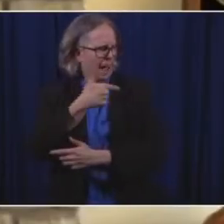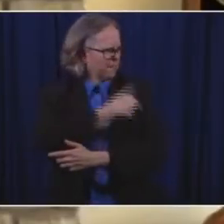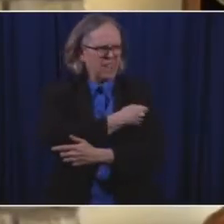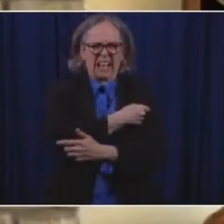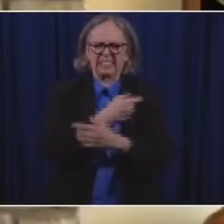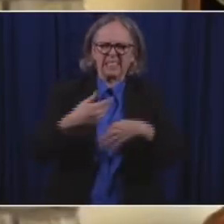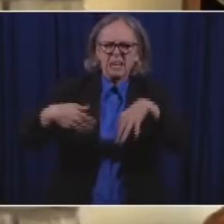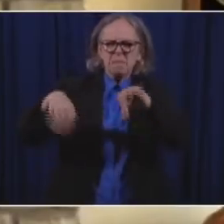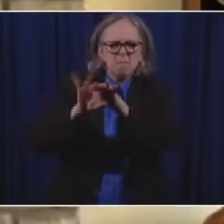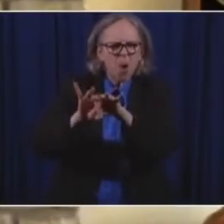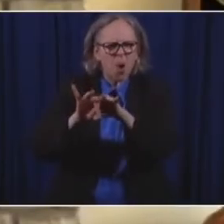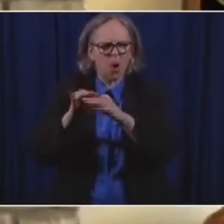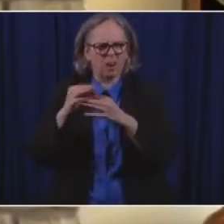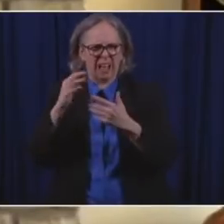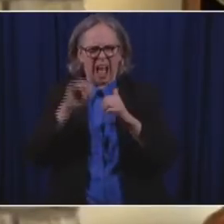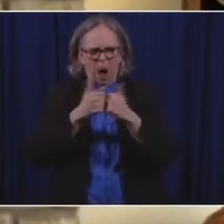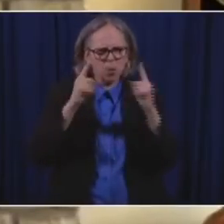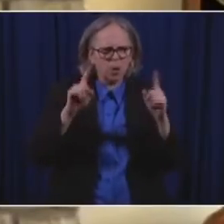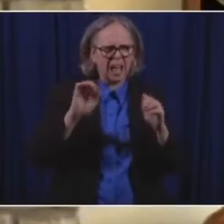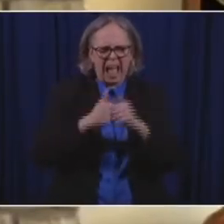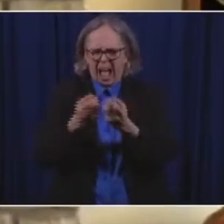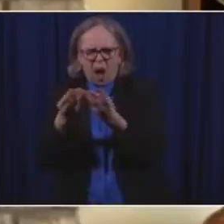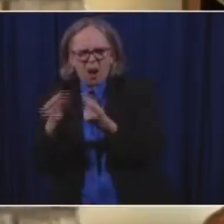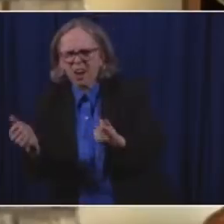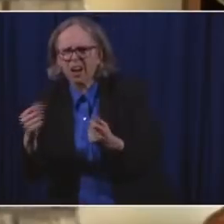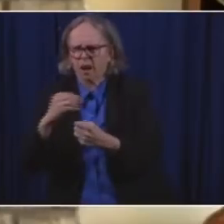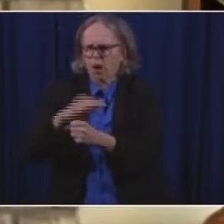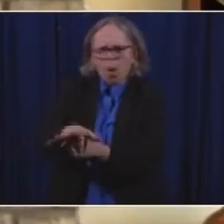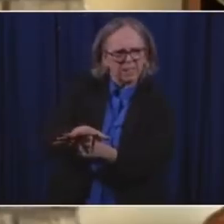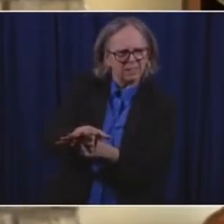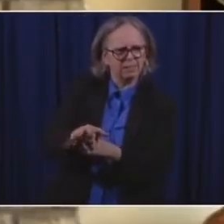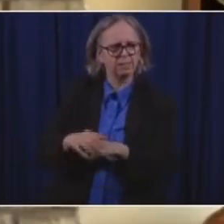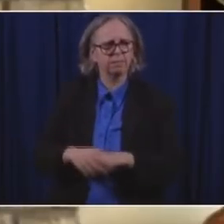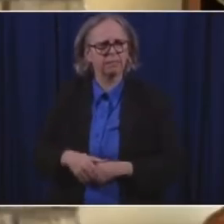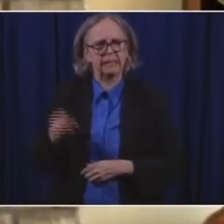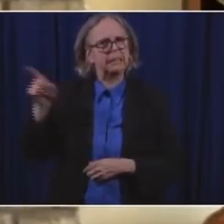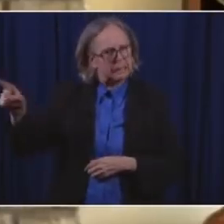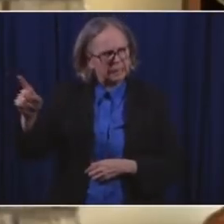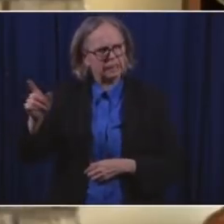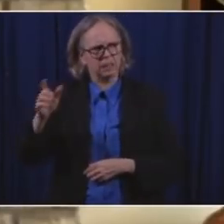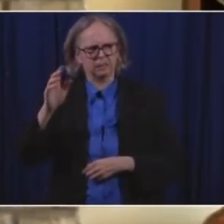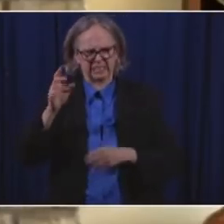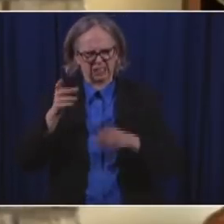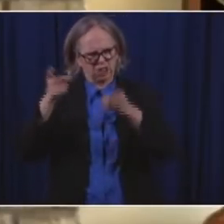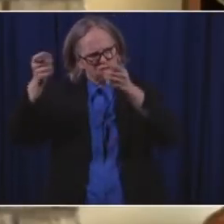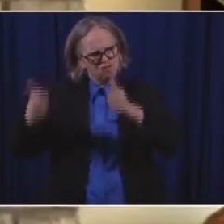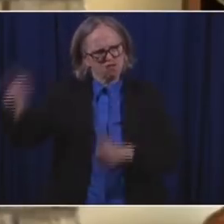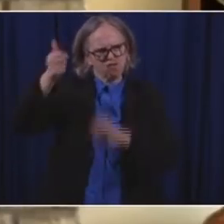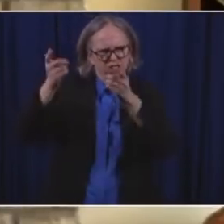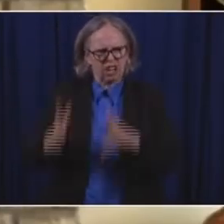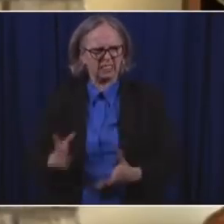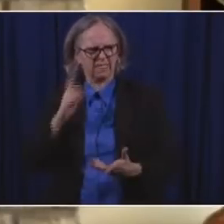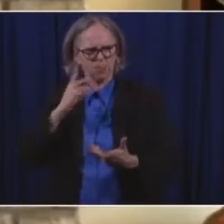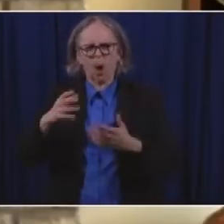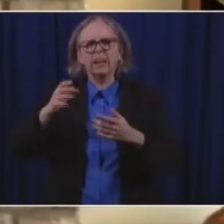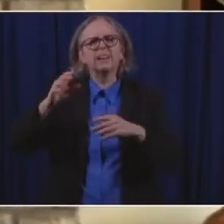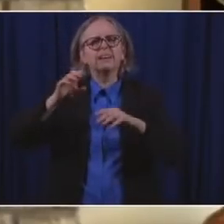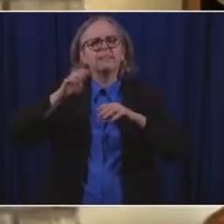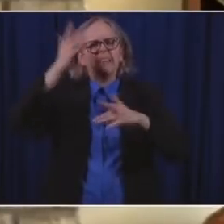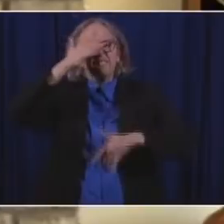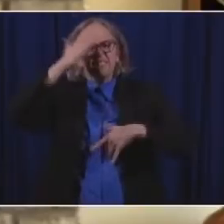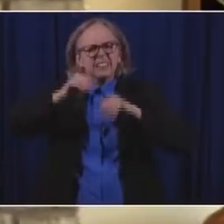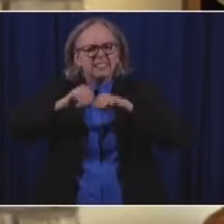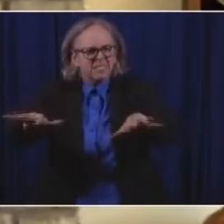virus. He's Ohio Health's Medical Director for Infectious Diseases, Medical Director of Quality and Safety for Riverside